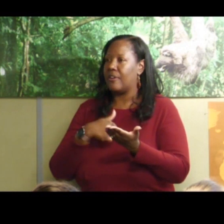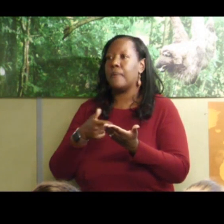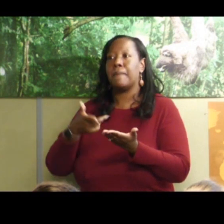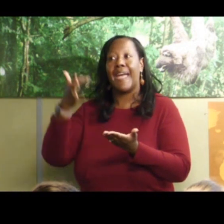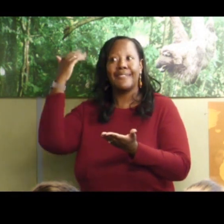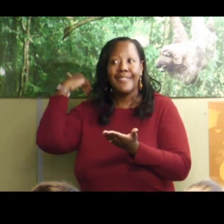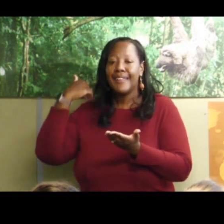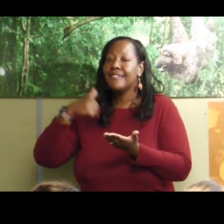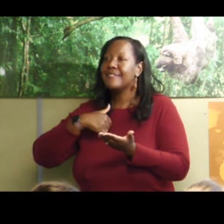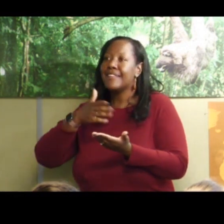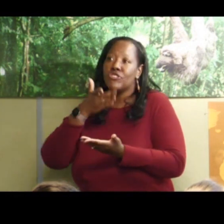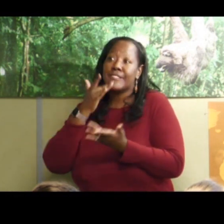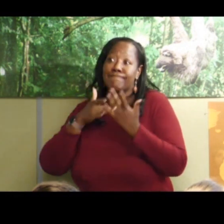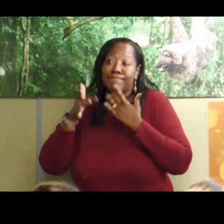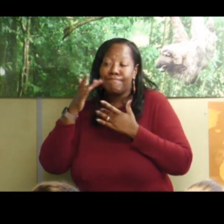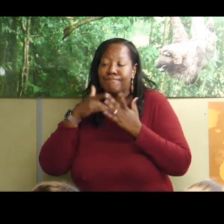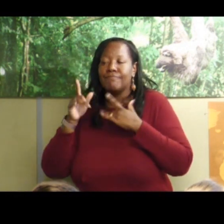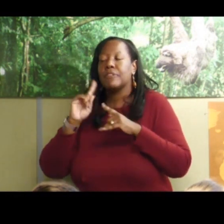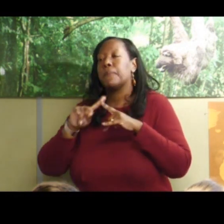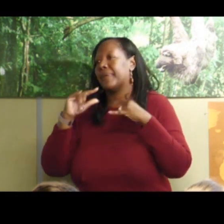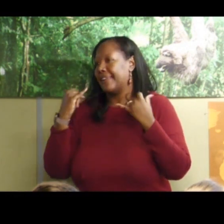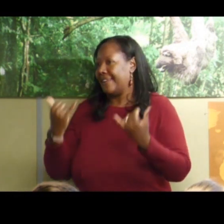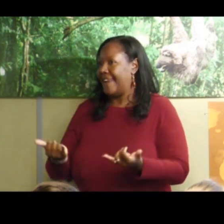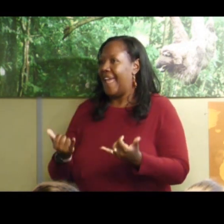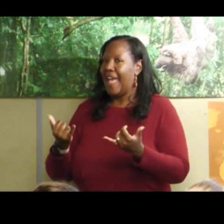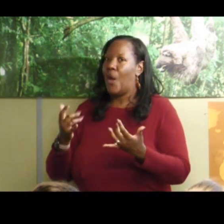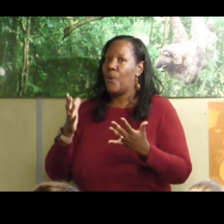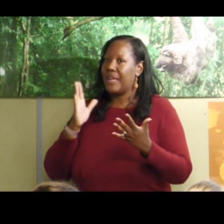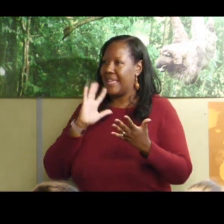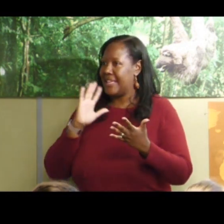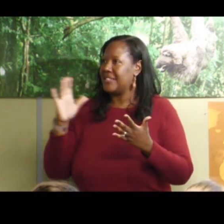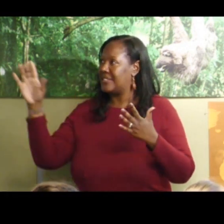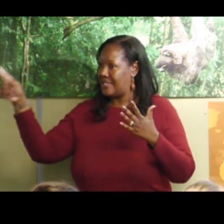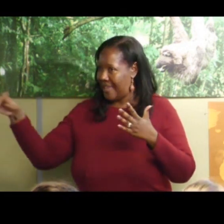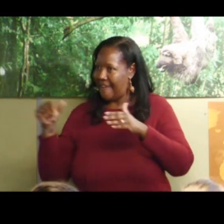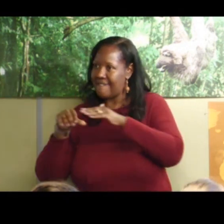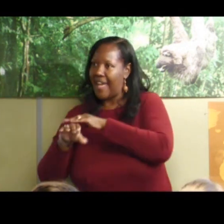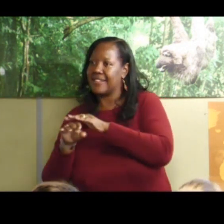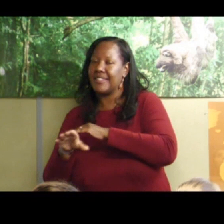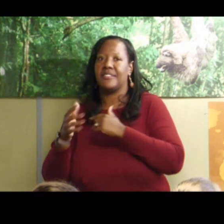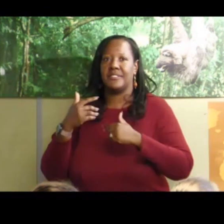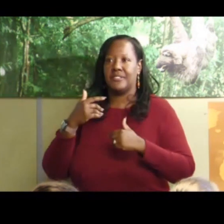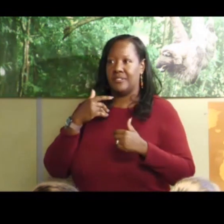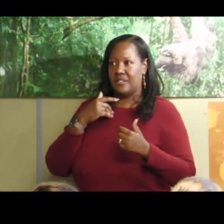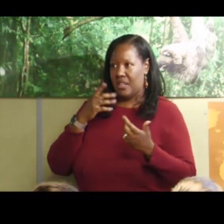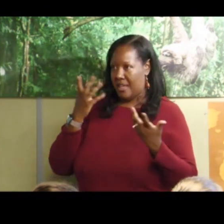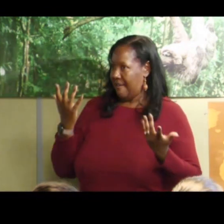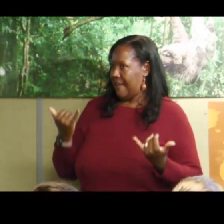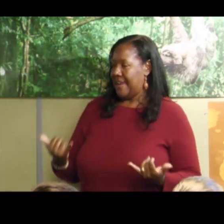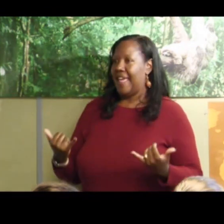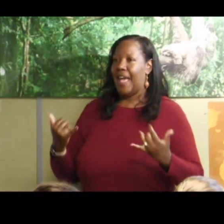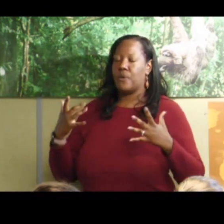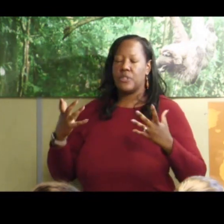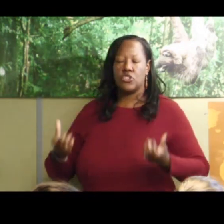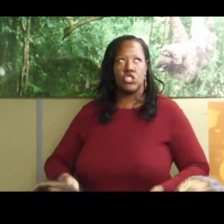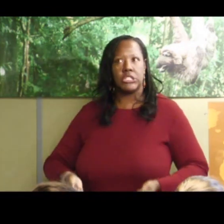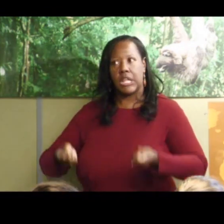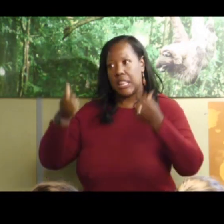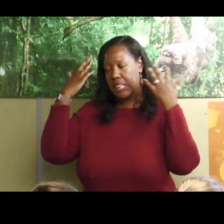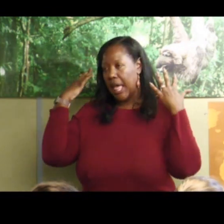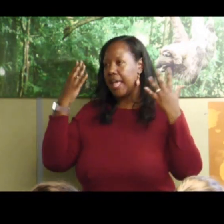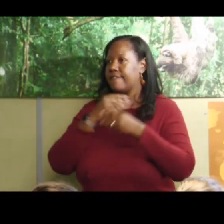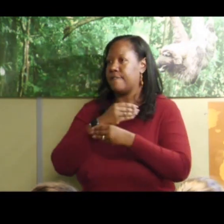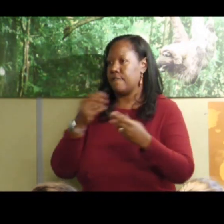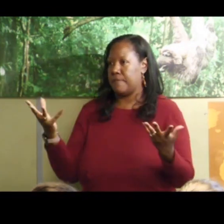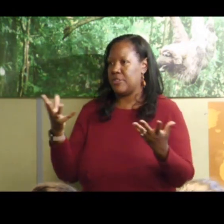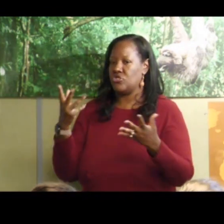them. Now that kind of got equalized. And now we've moved on to the point where now there's just a lot. And what does that